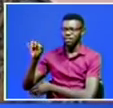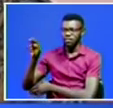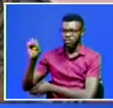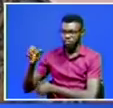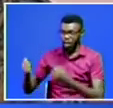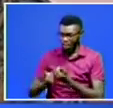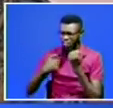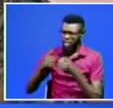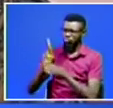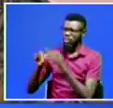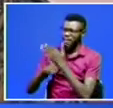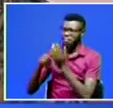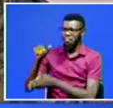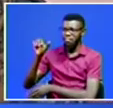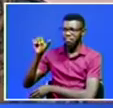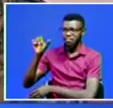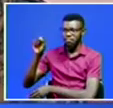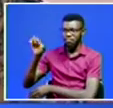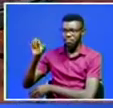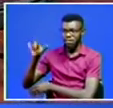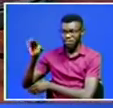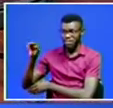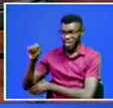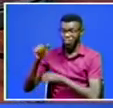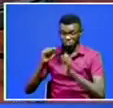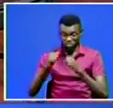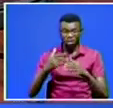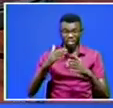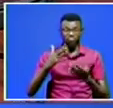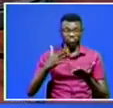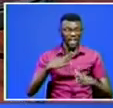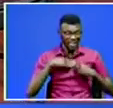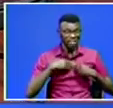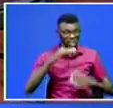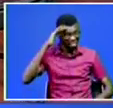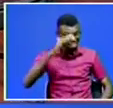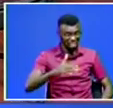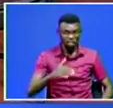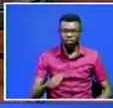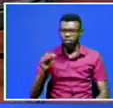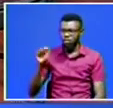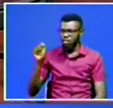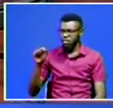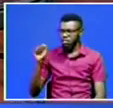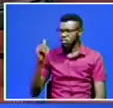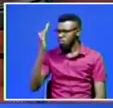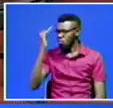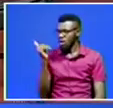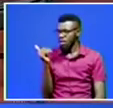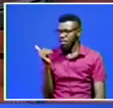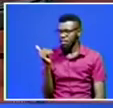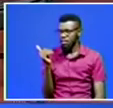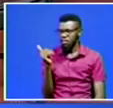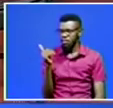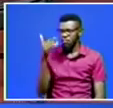call Selina out in the streets, would you turn and say, hey, like, would you turn? Yeah. Oh, because yeah. I'll be like, ah,